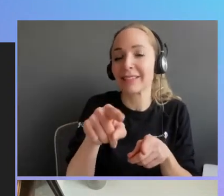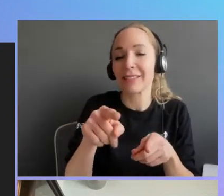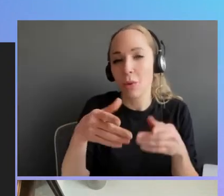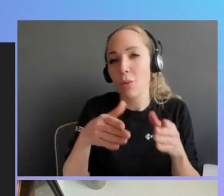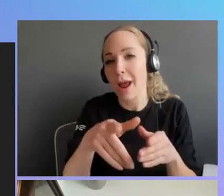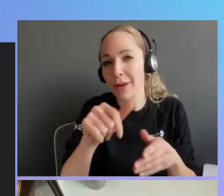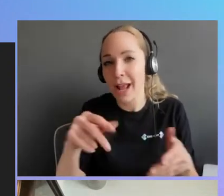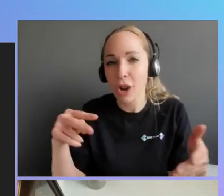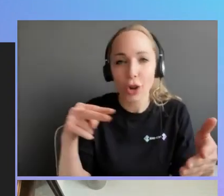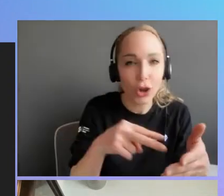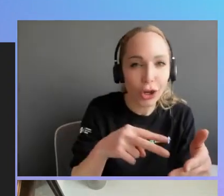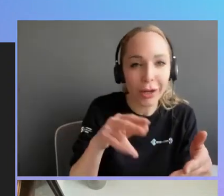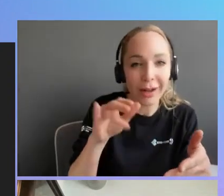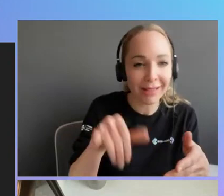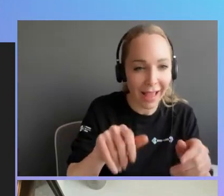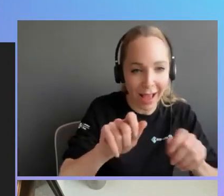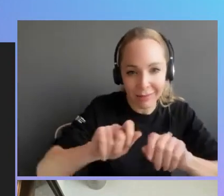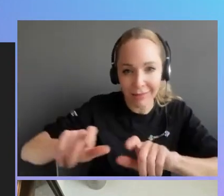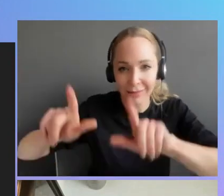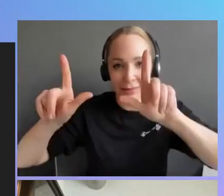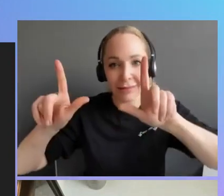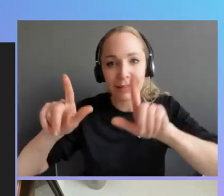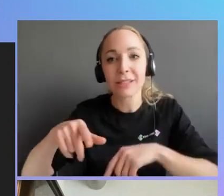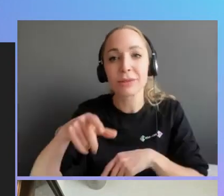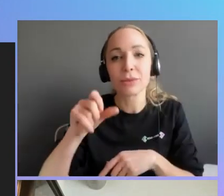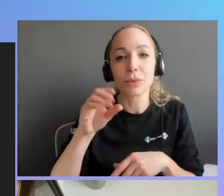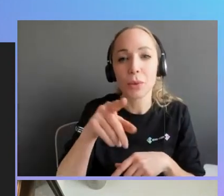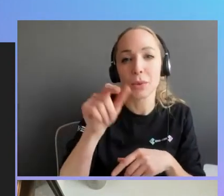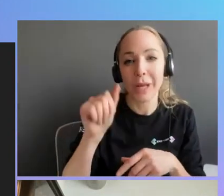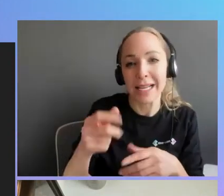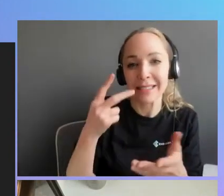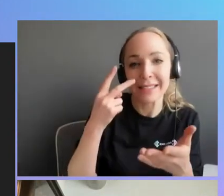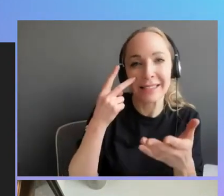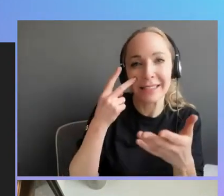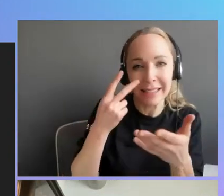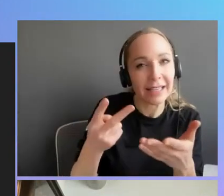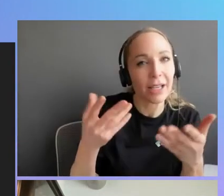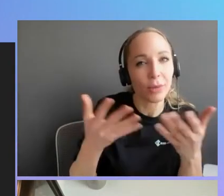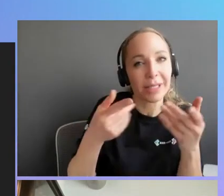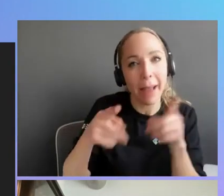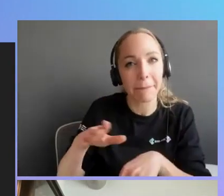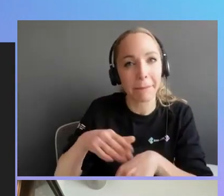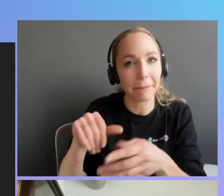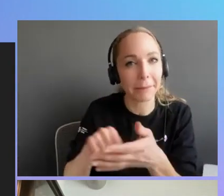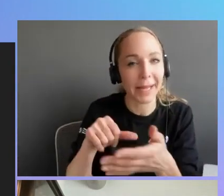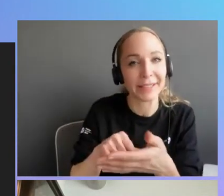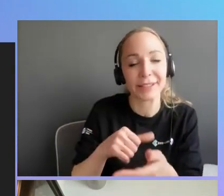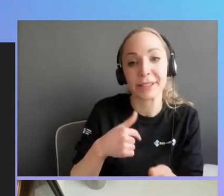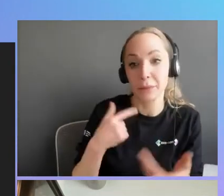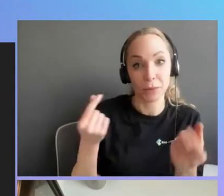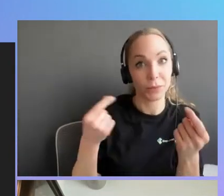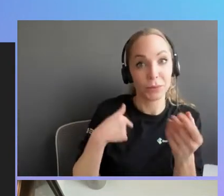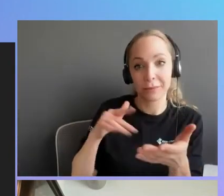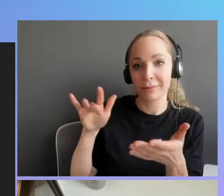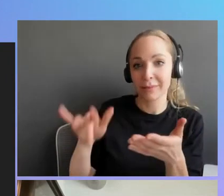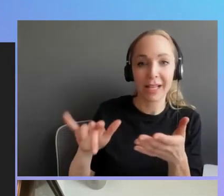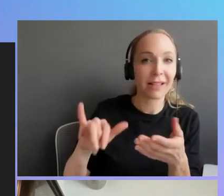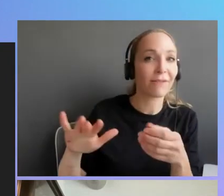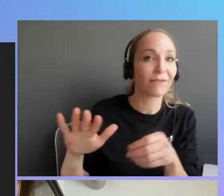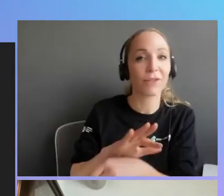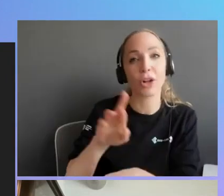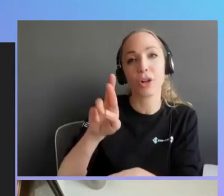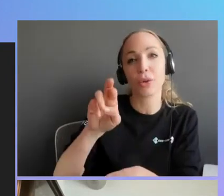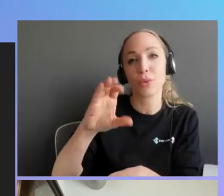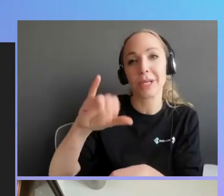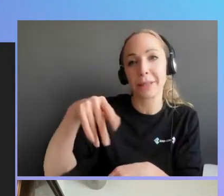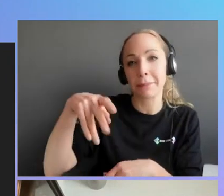element selections or understand what's highlighted on the page. So I'm going to select this full recipe breakdown and hit next. Okay, now that we're testing this table, it's going